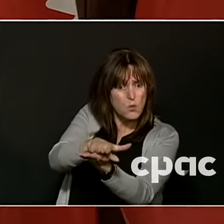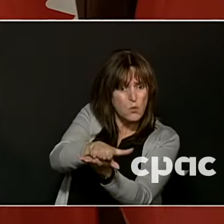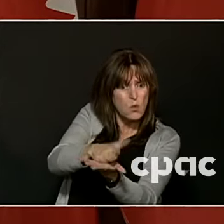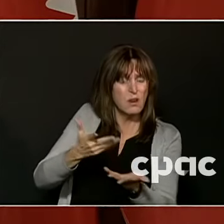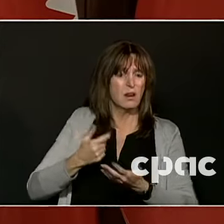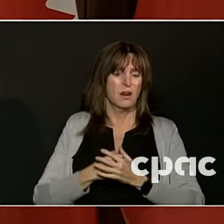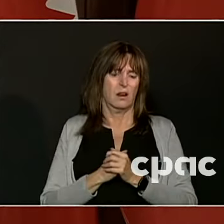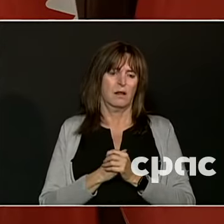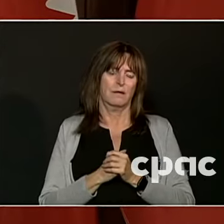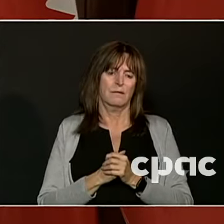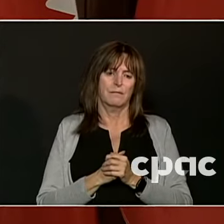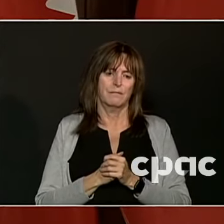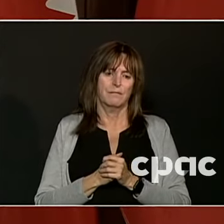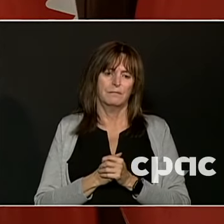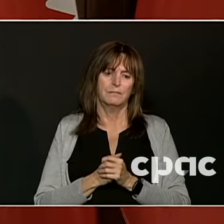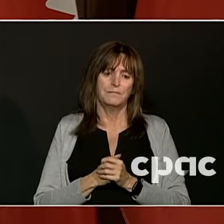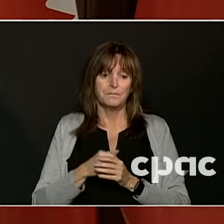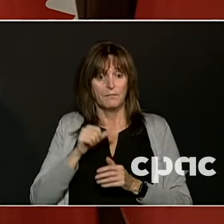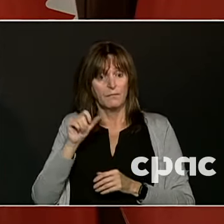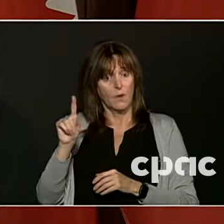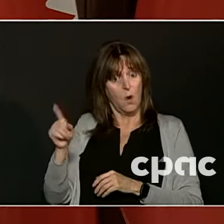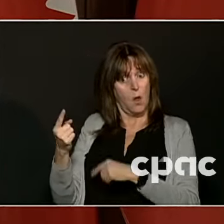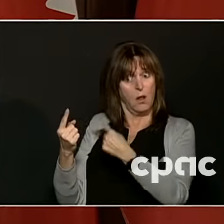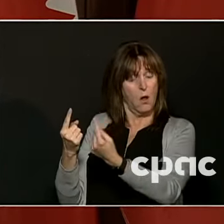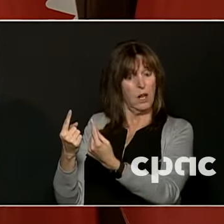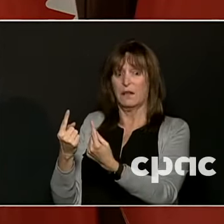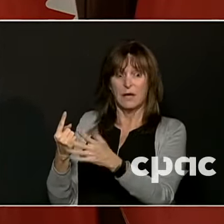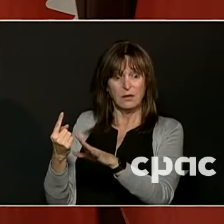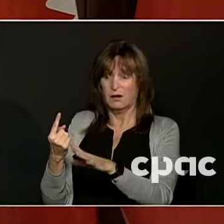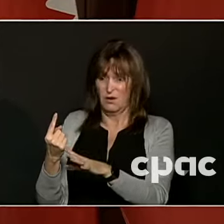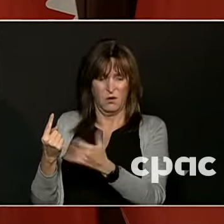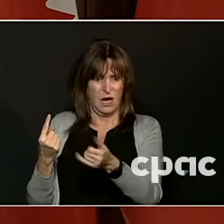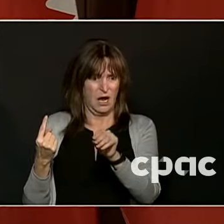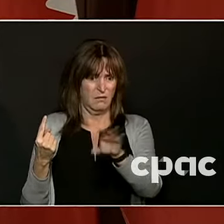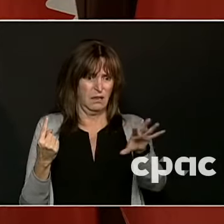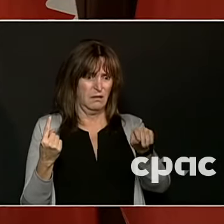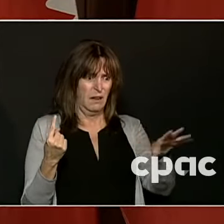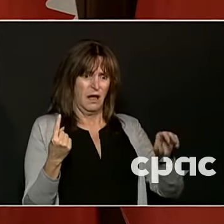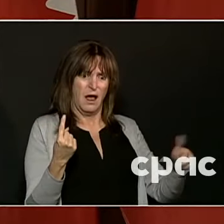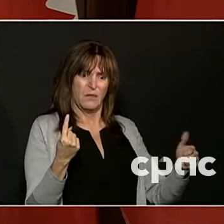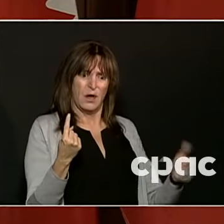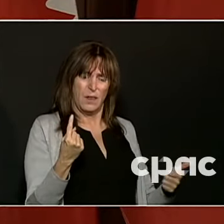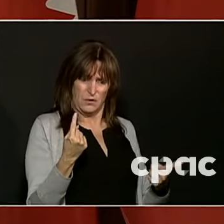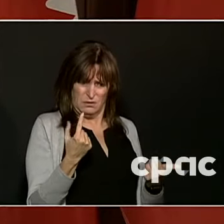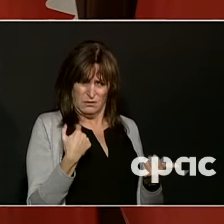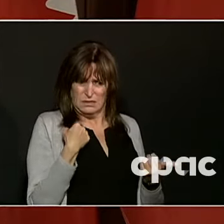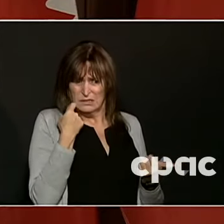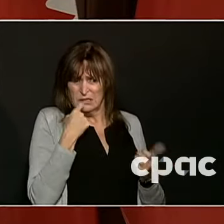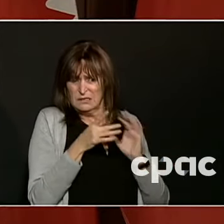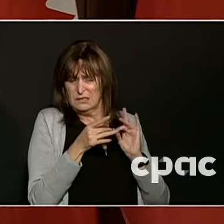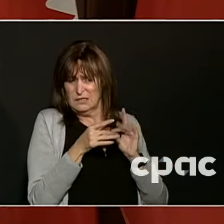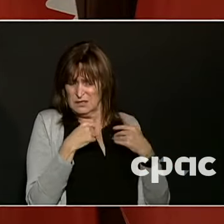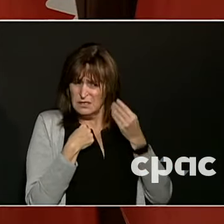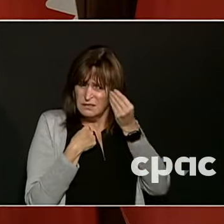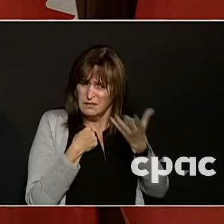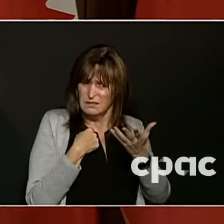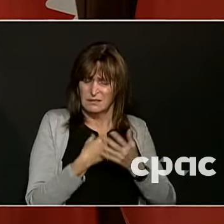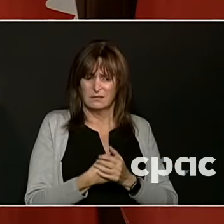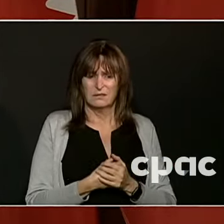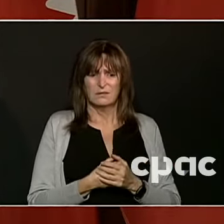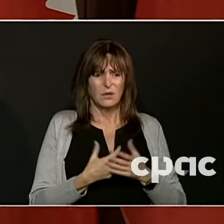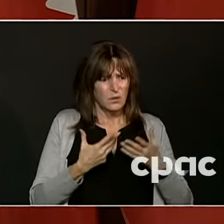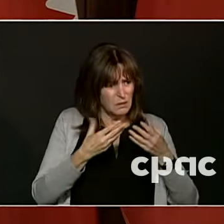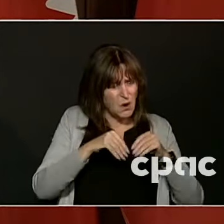variety of different sectors, as I've described before. As Dr. Brown pointed out, it's important to remember that while outbreaks are something